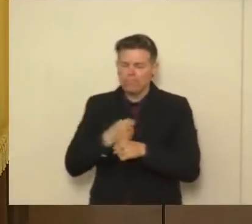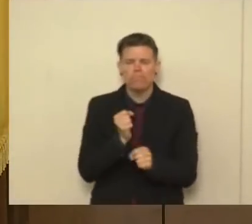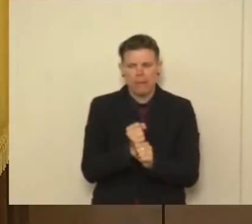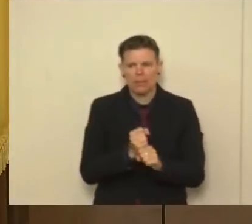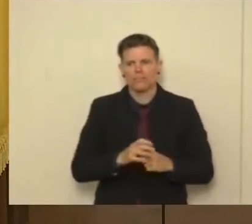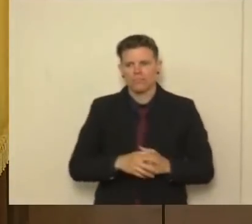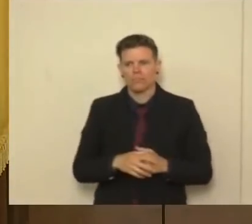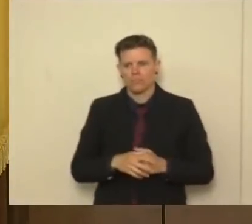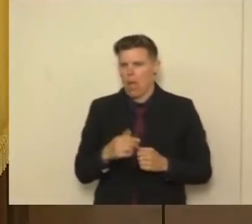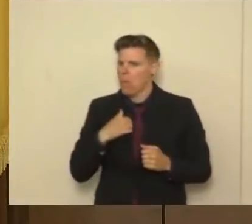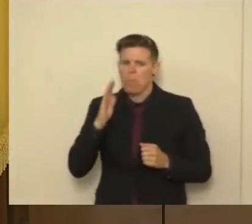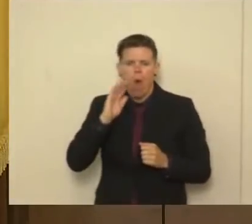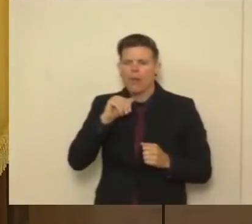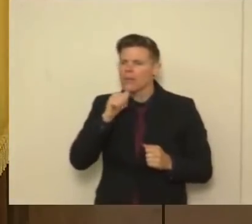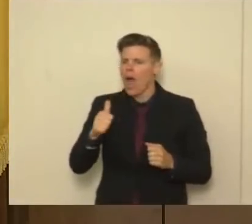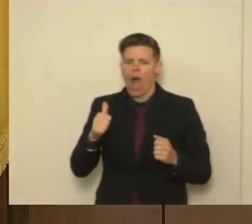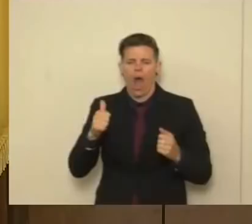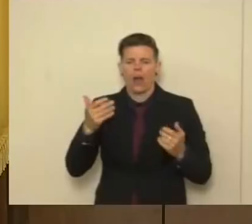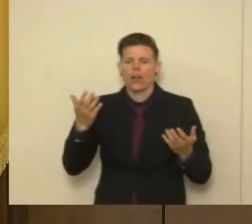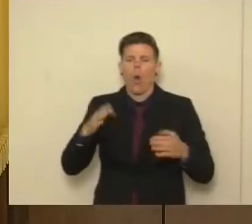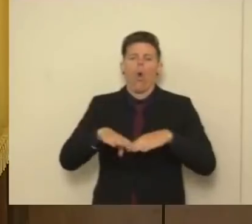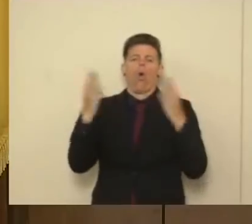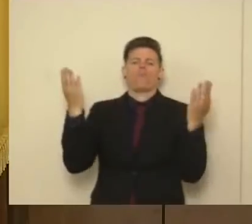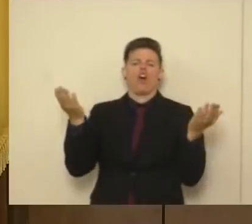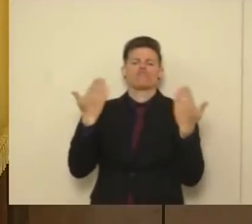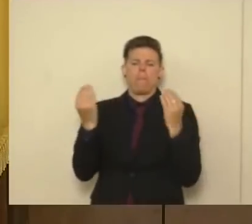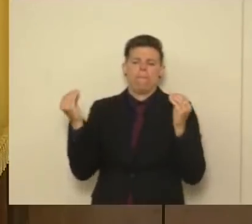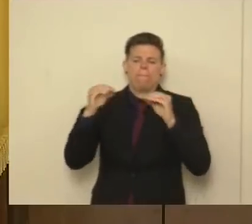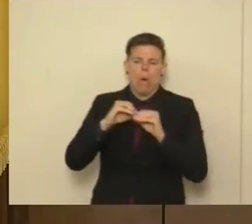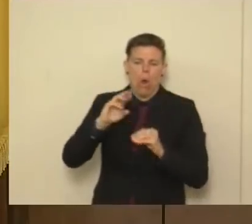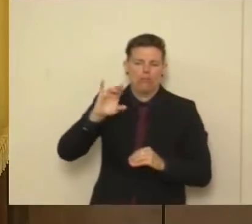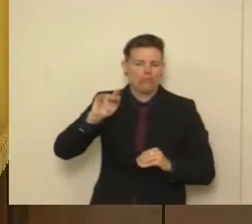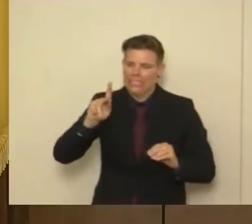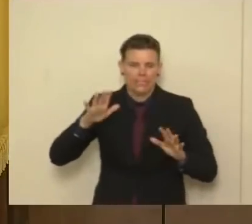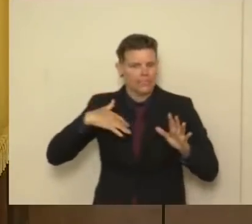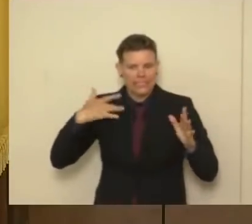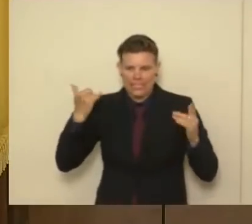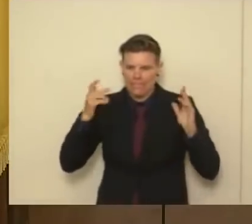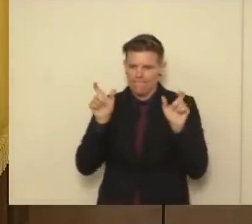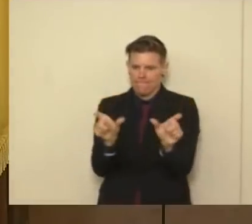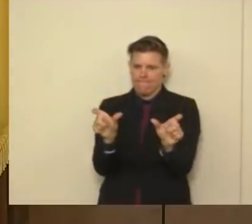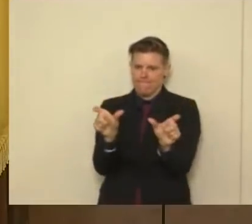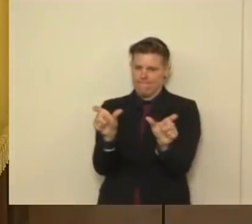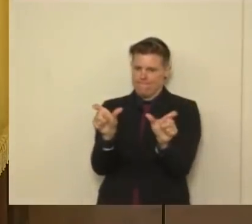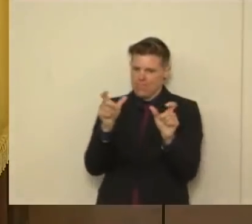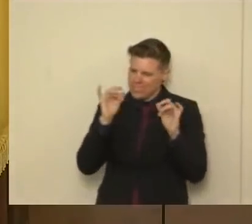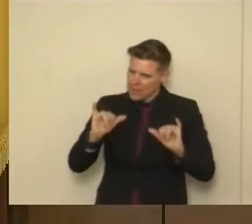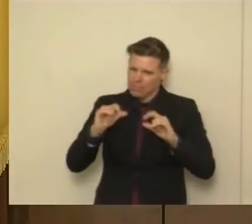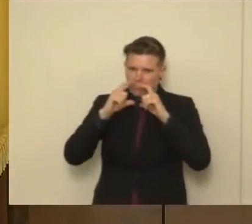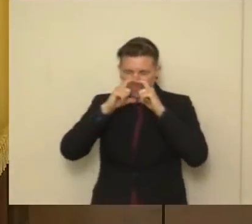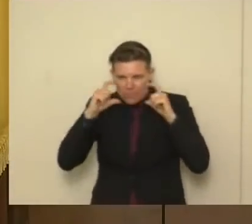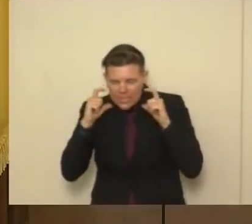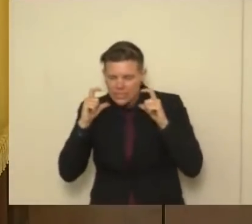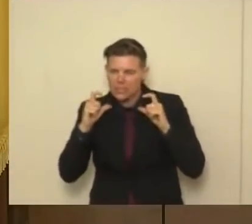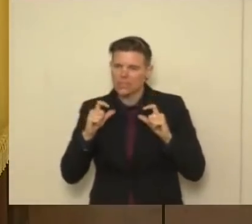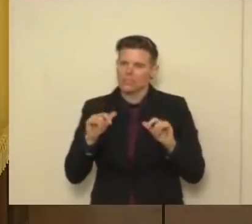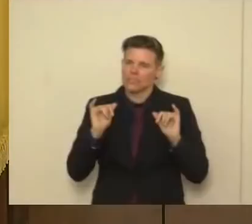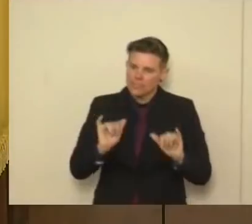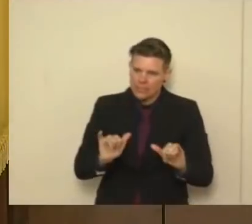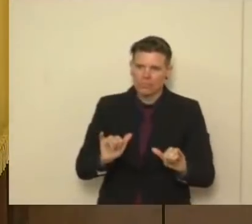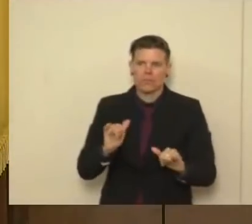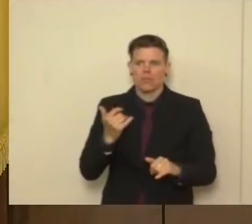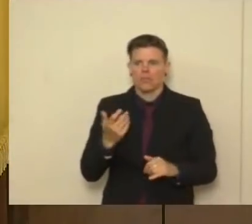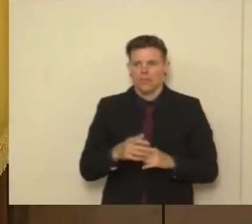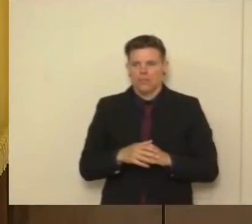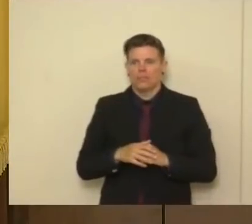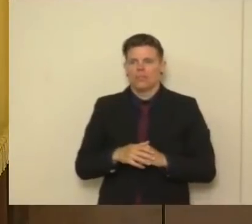risk, and we're going to really enforce masks. These two issues alone put us in the best possible position